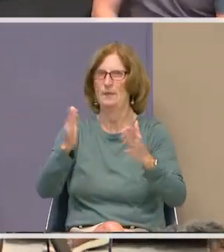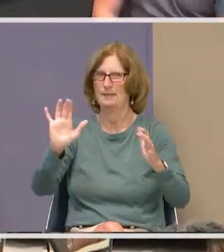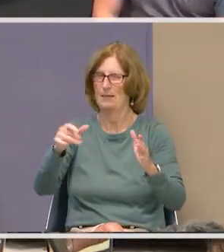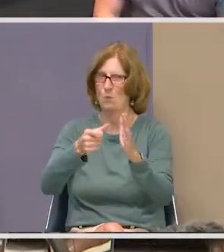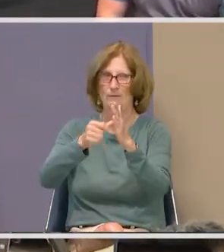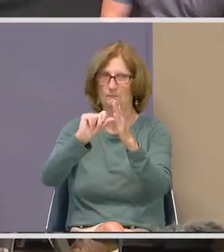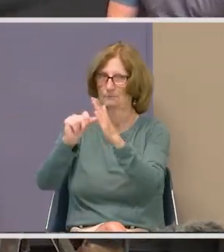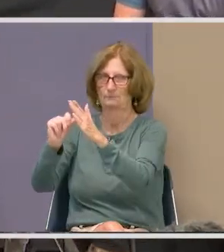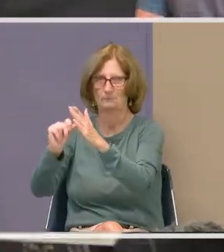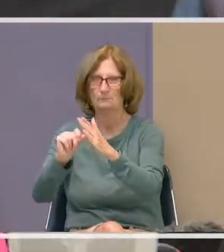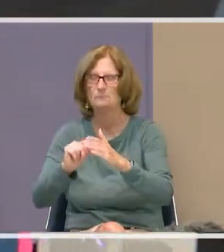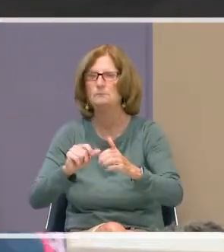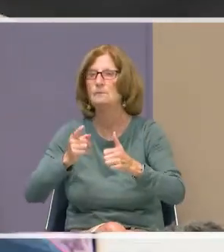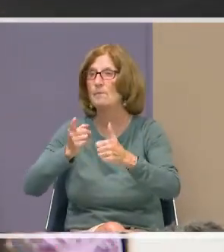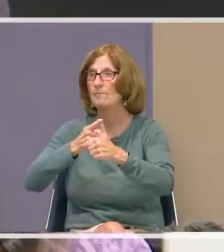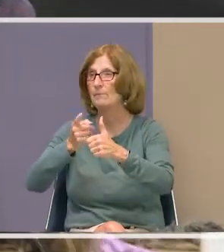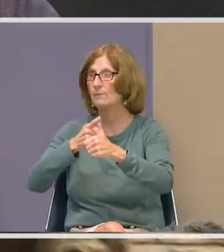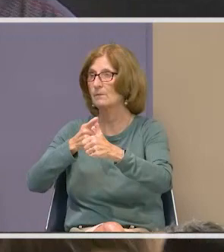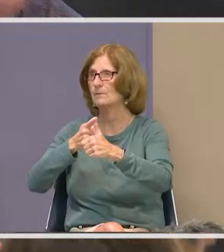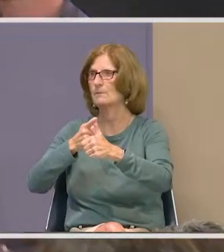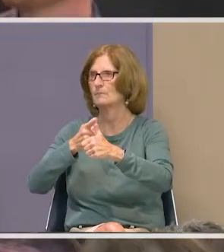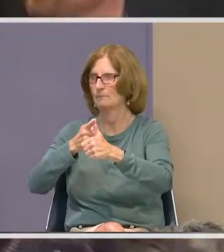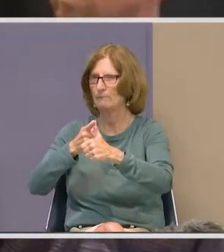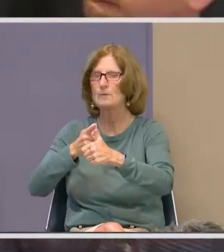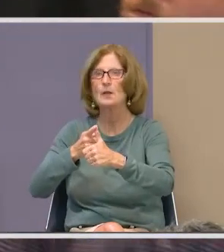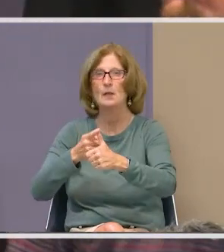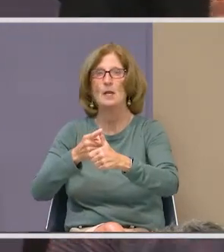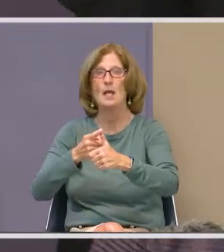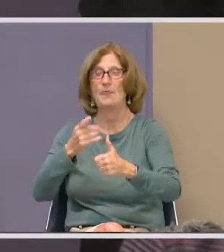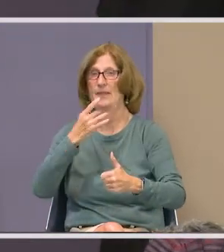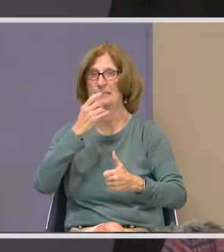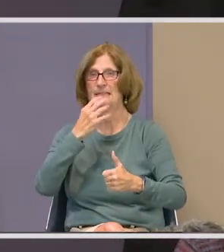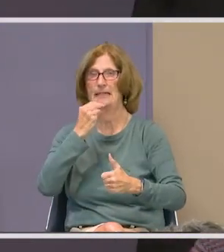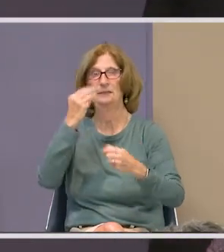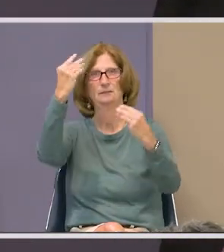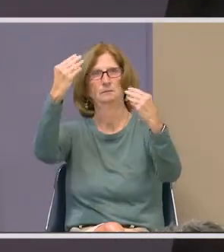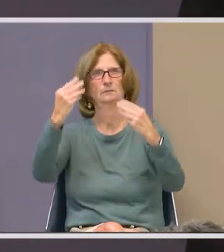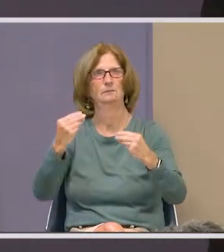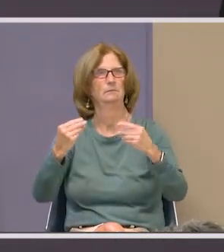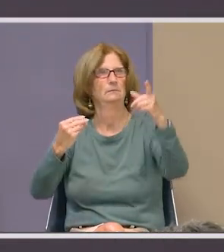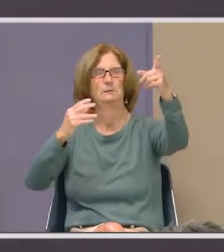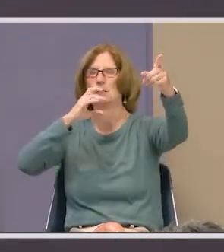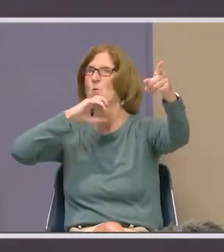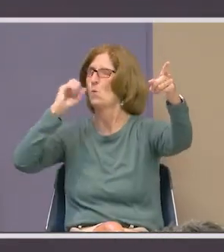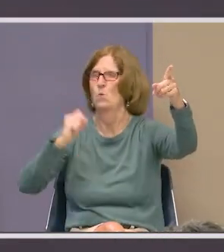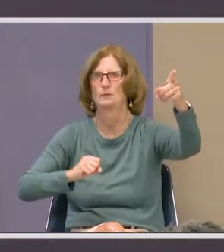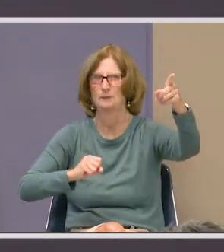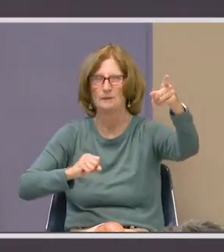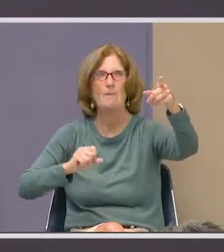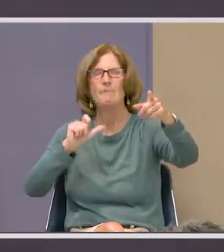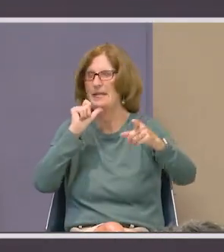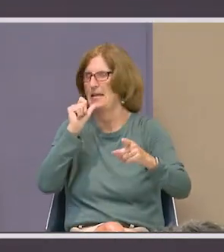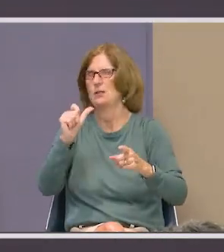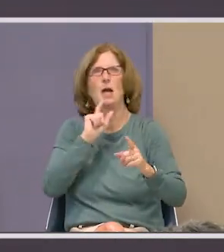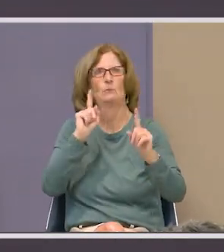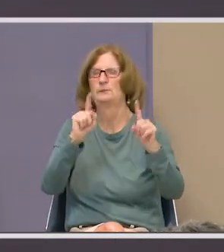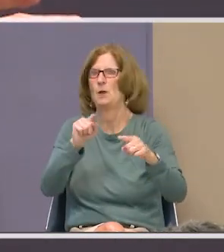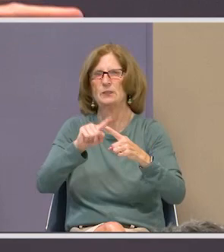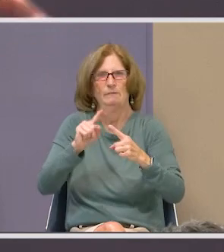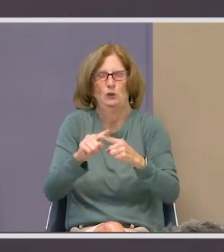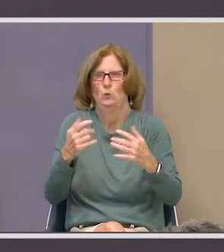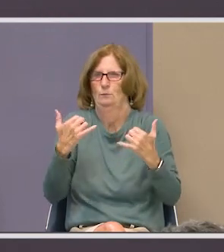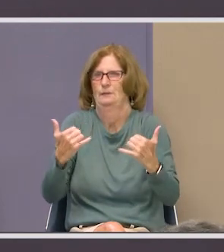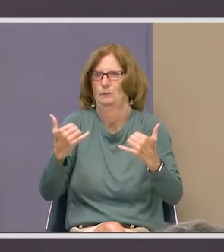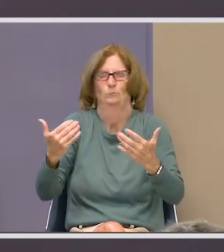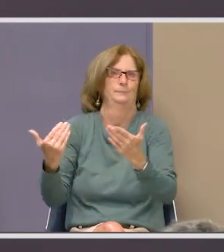reiterate are the current signal today is an old signal. It's fixed time. It does not respond to the environment. And so